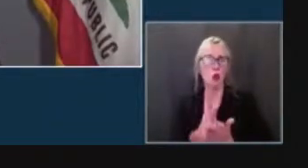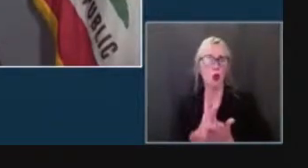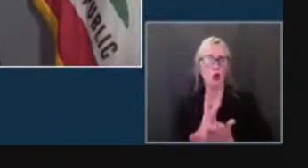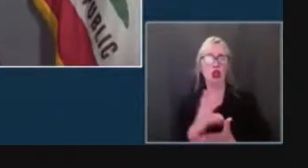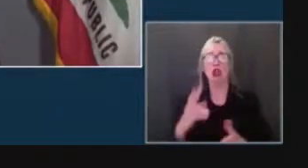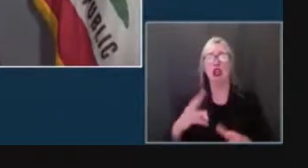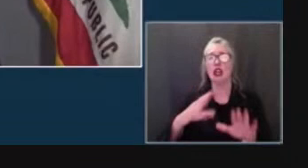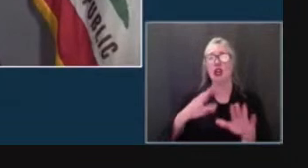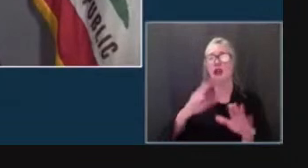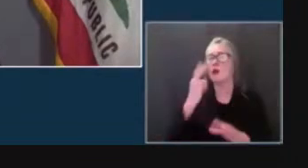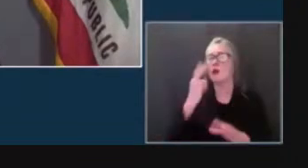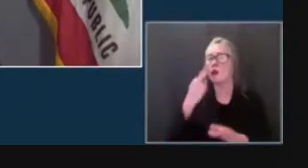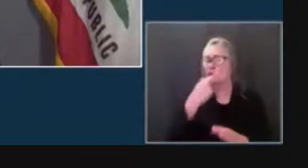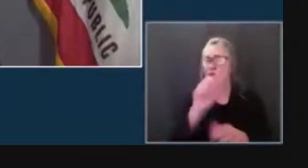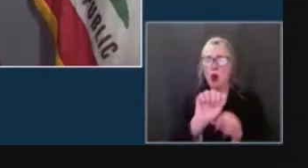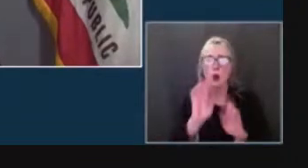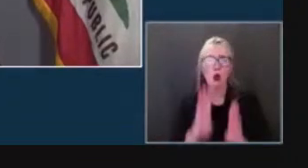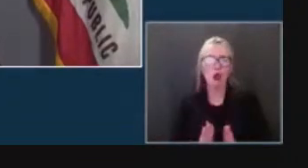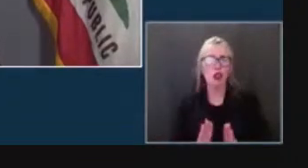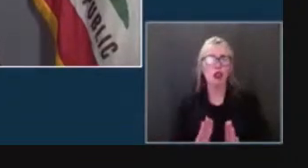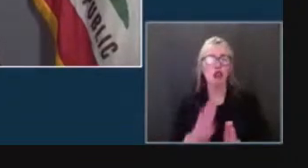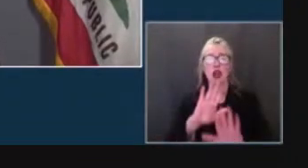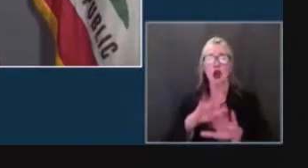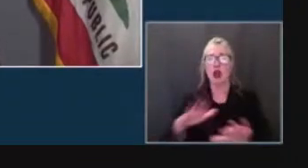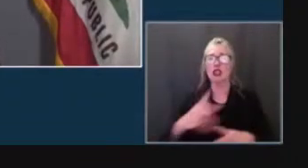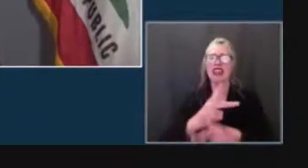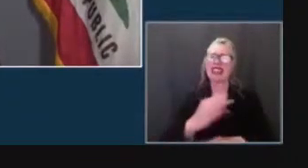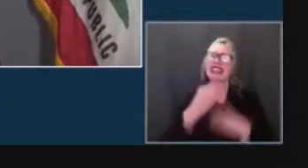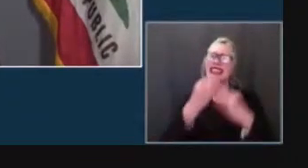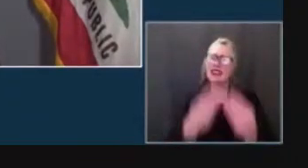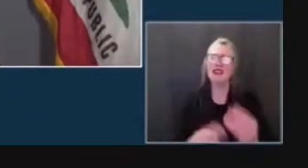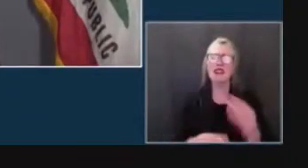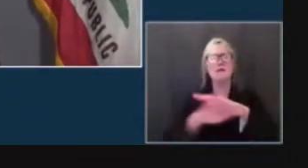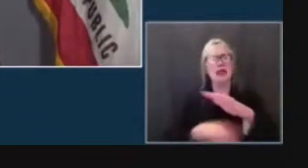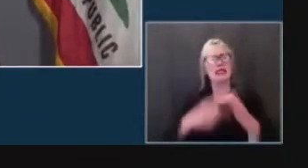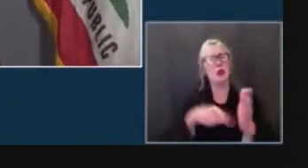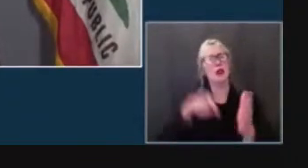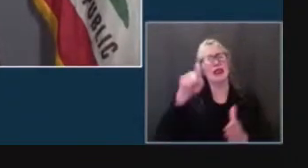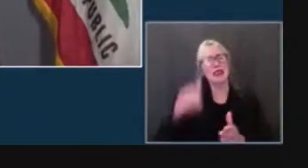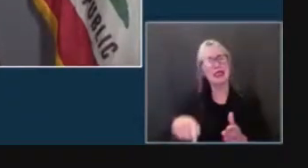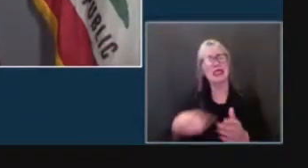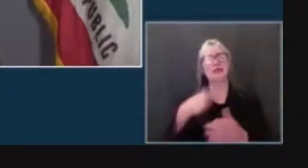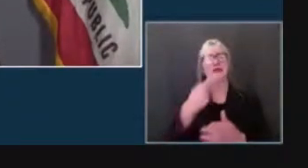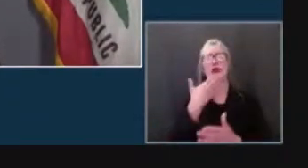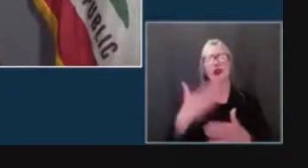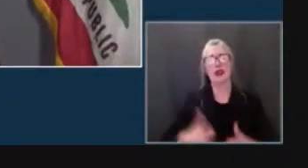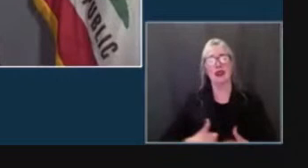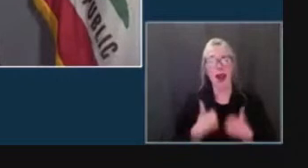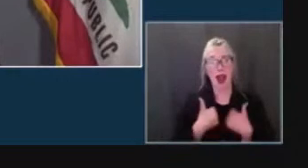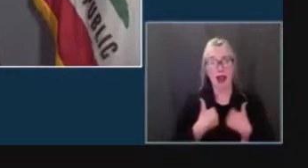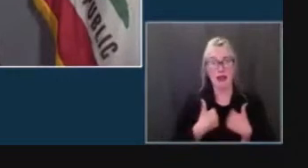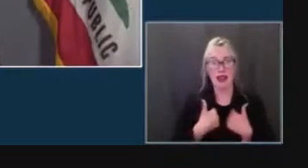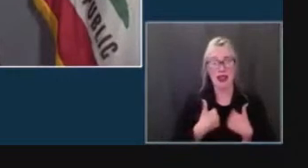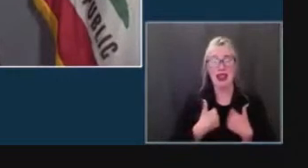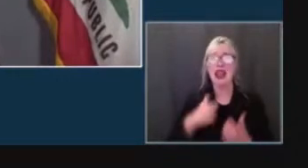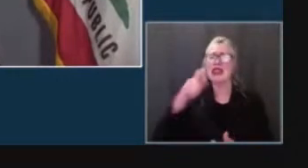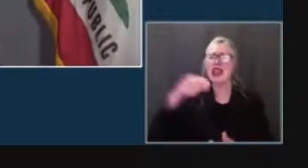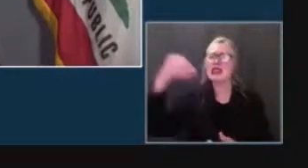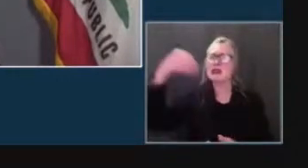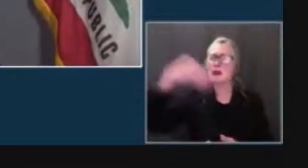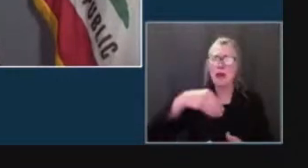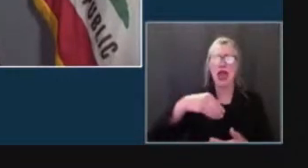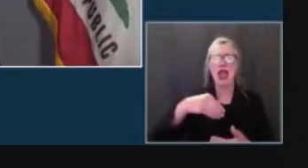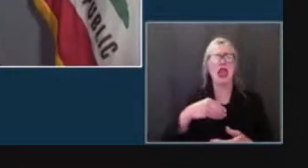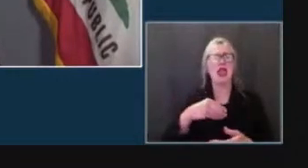provider, have the basic building blocks of a decent life: a fair paycheck with a living wage and a voice at work,